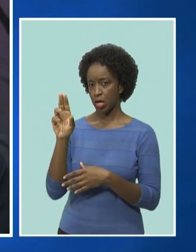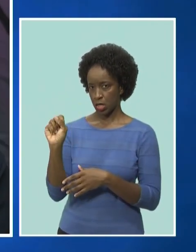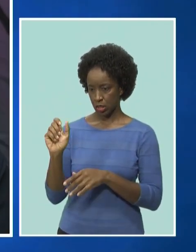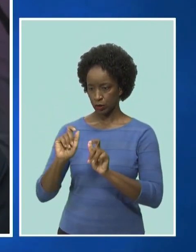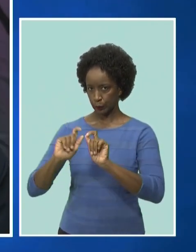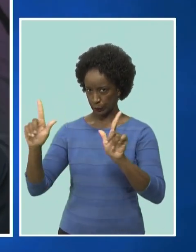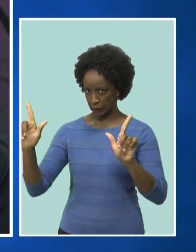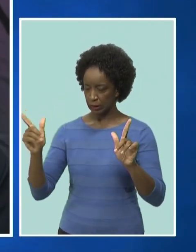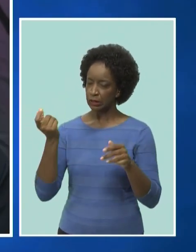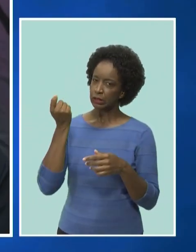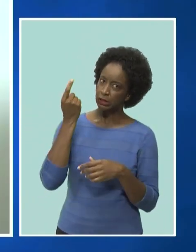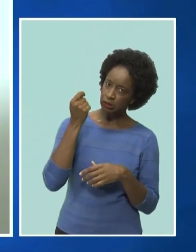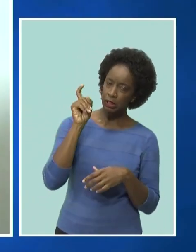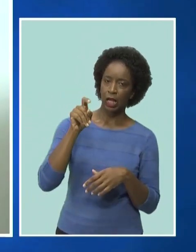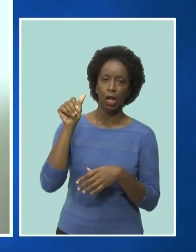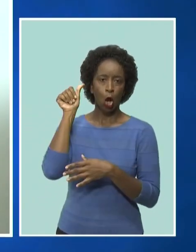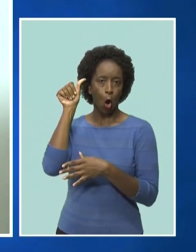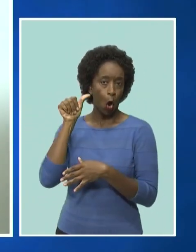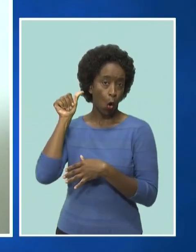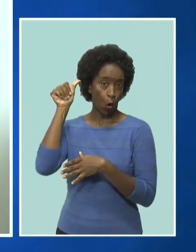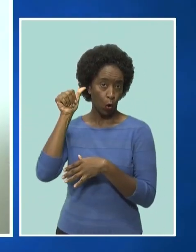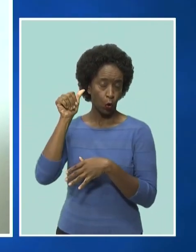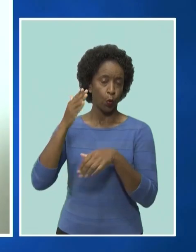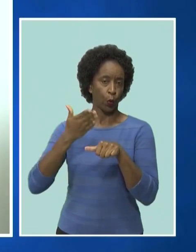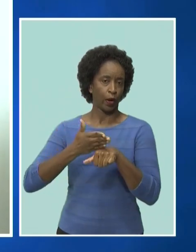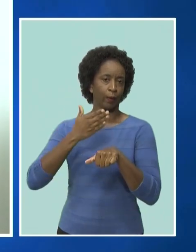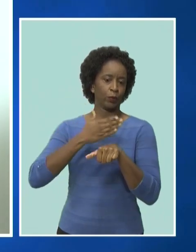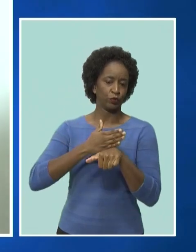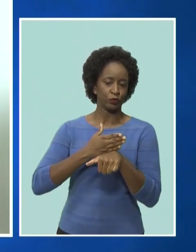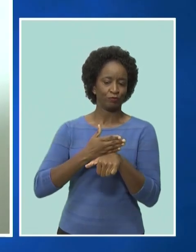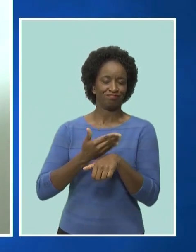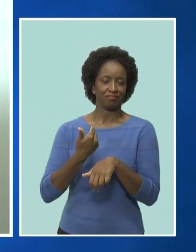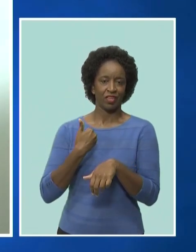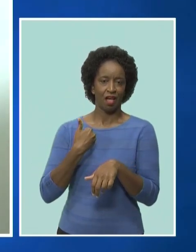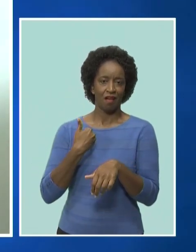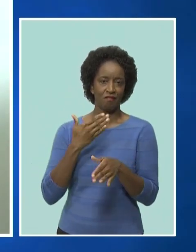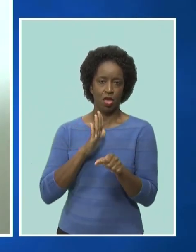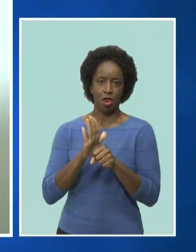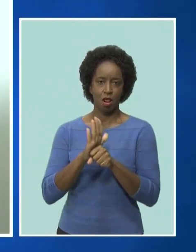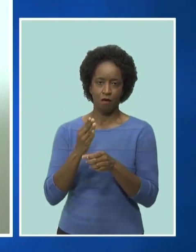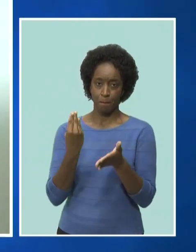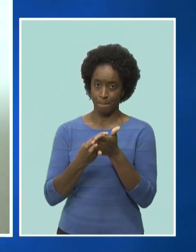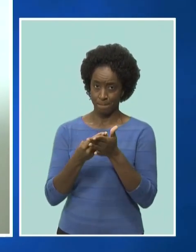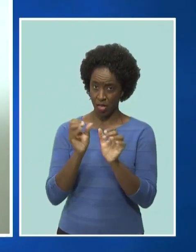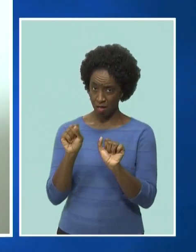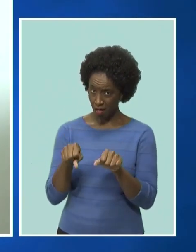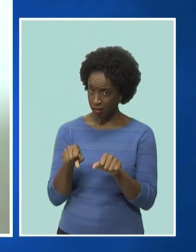department. Unfortunately, we don't have enough funds right now to do that. So we are